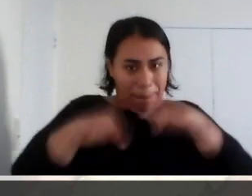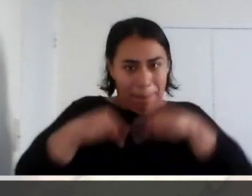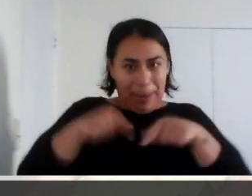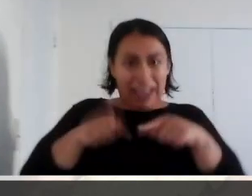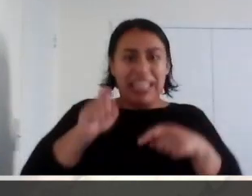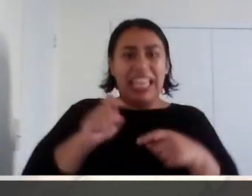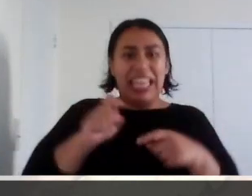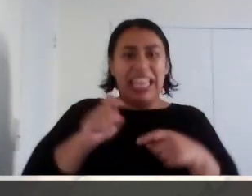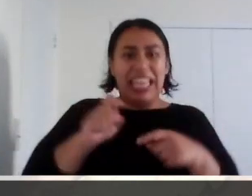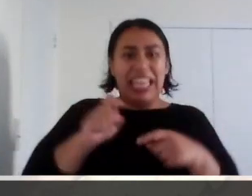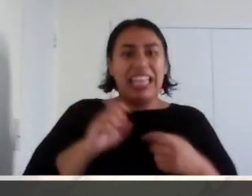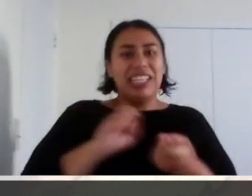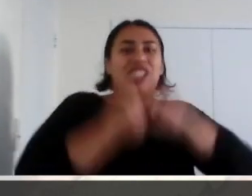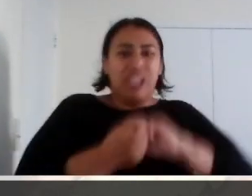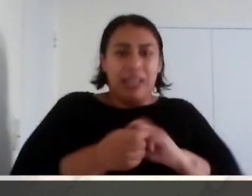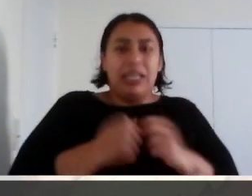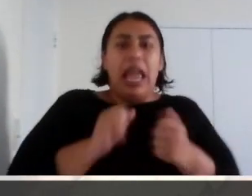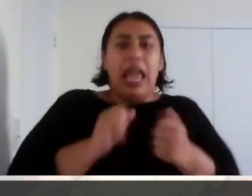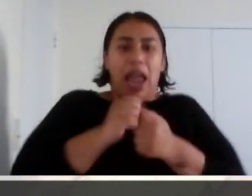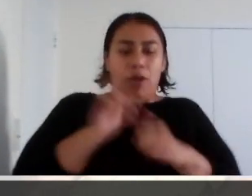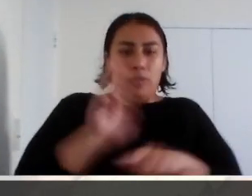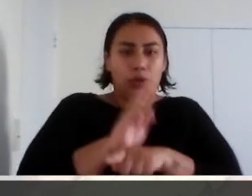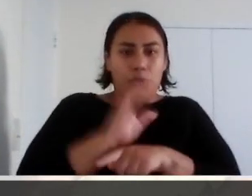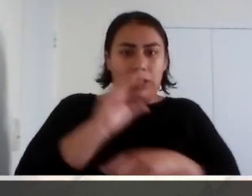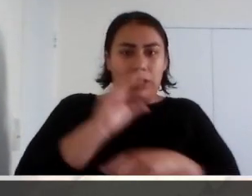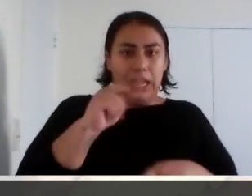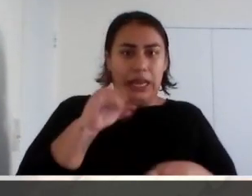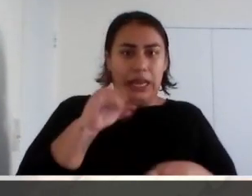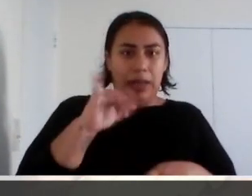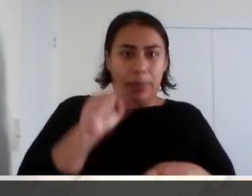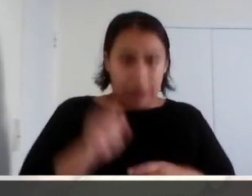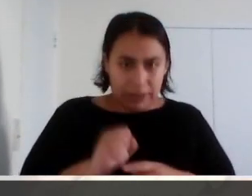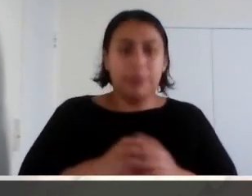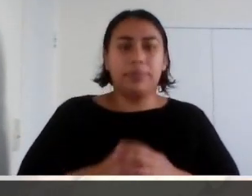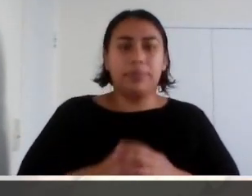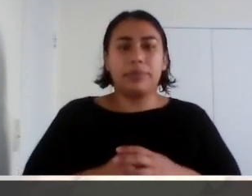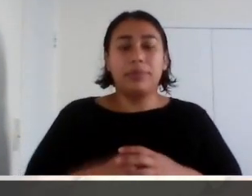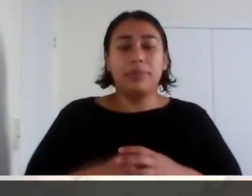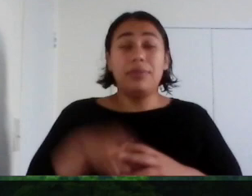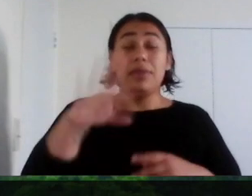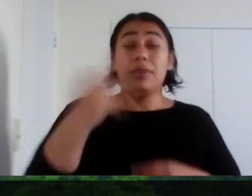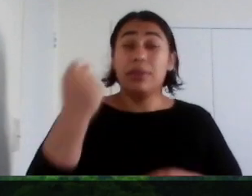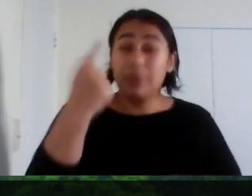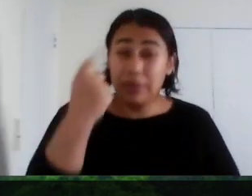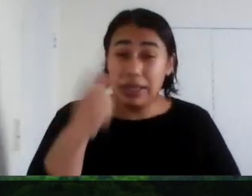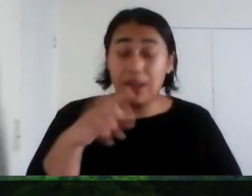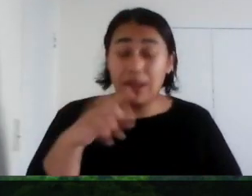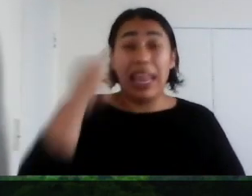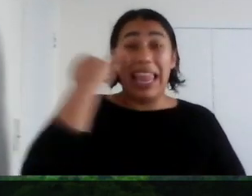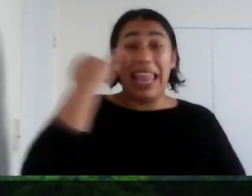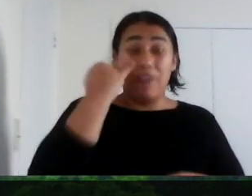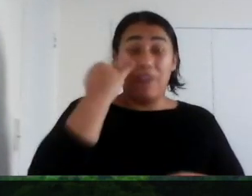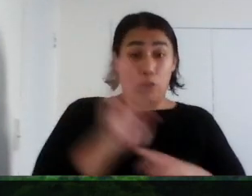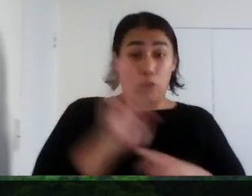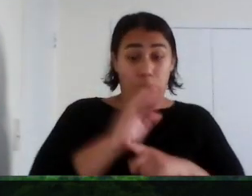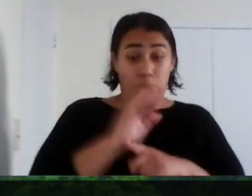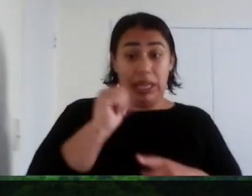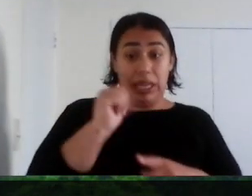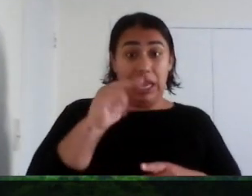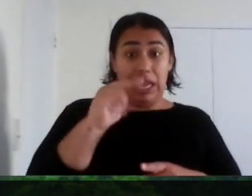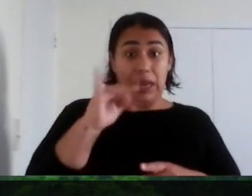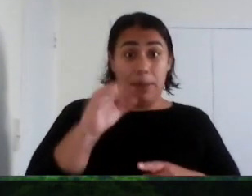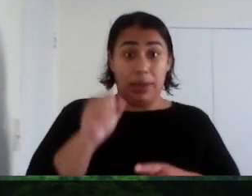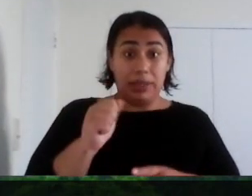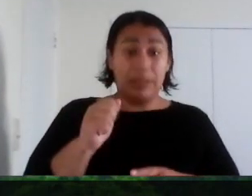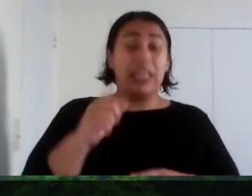but every experience is different and their dosing needs are often different too. Near the end here, I want to share a few